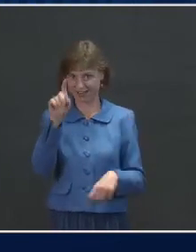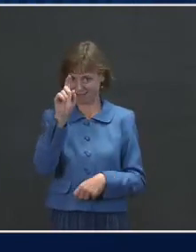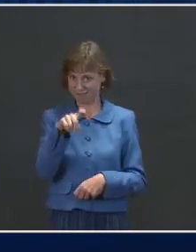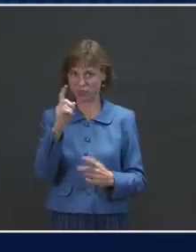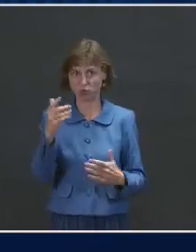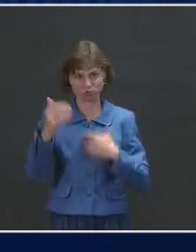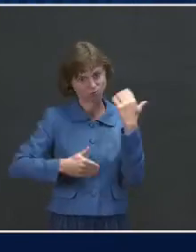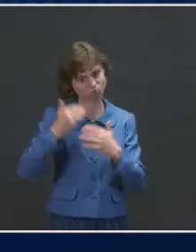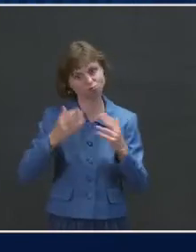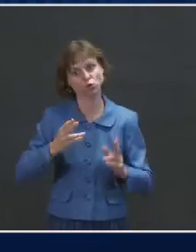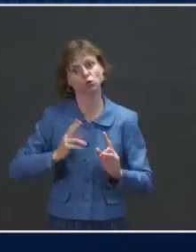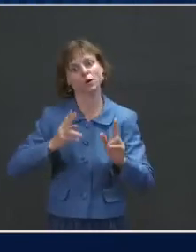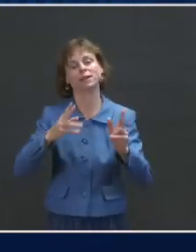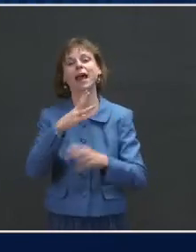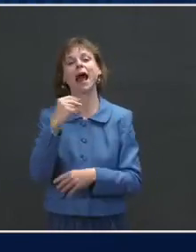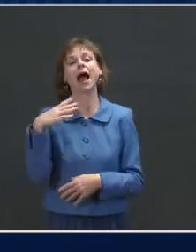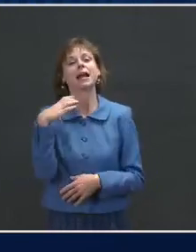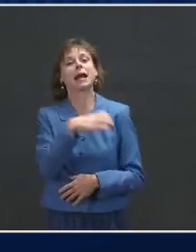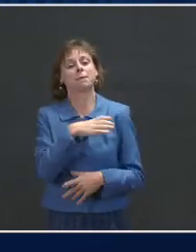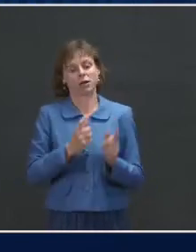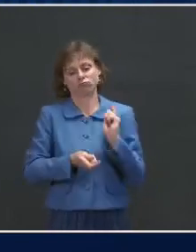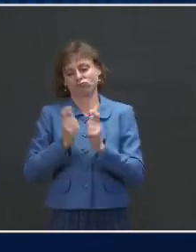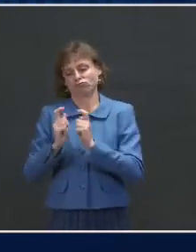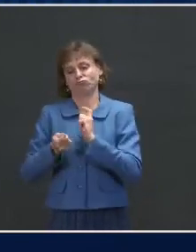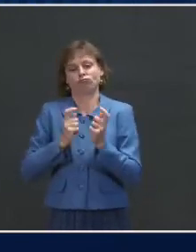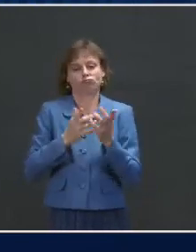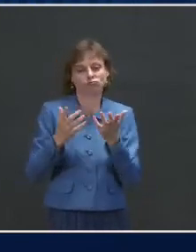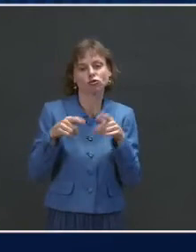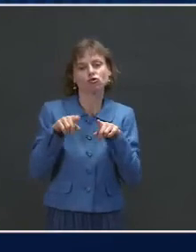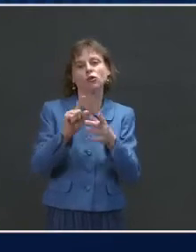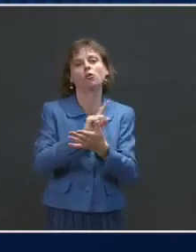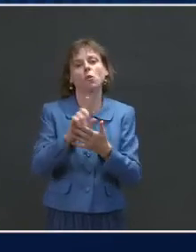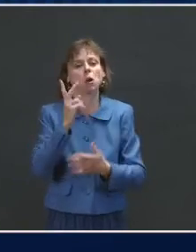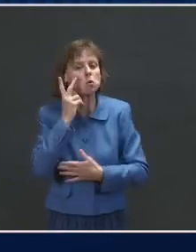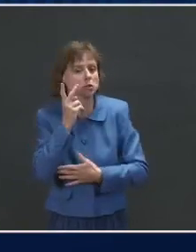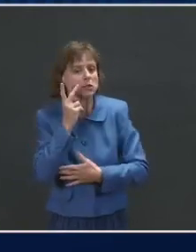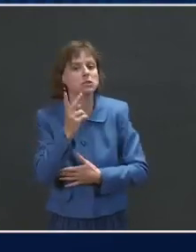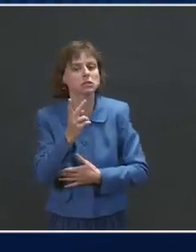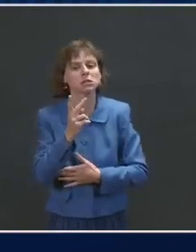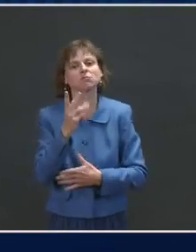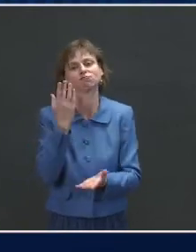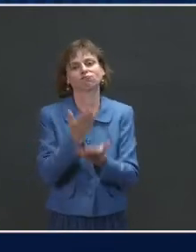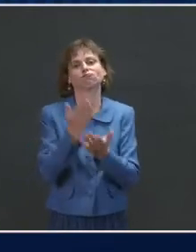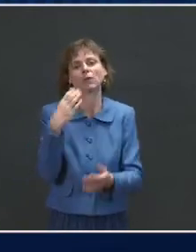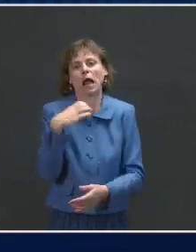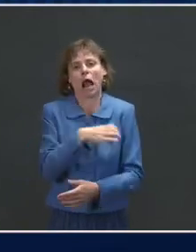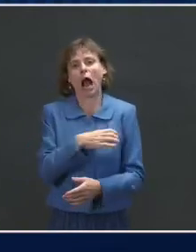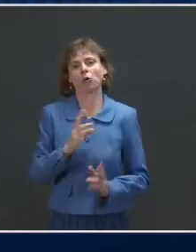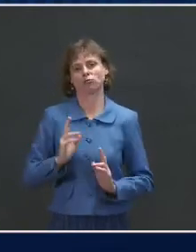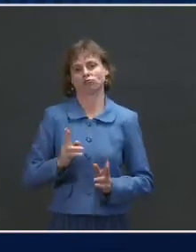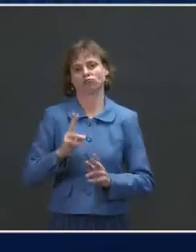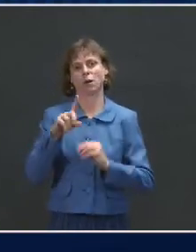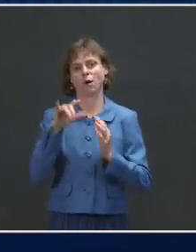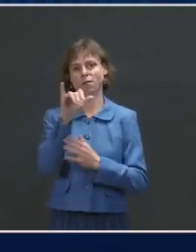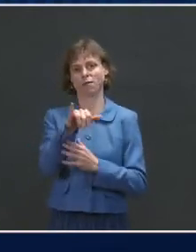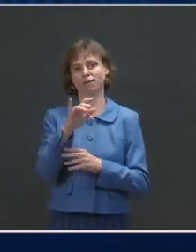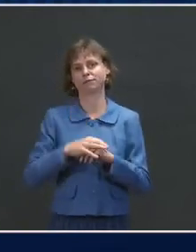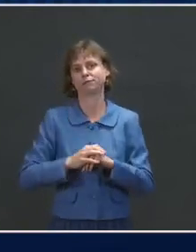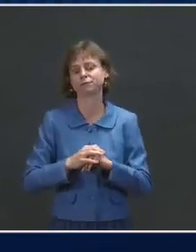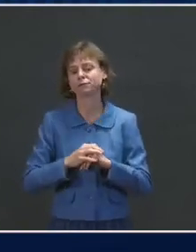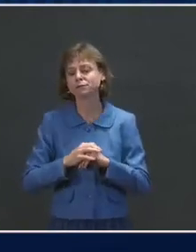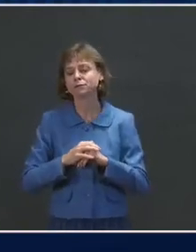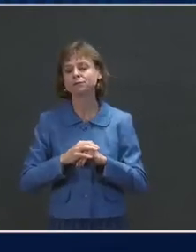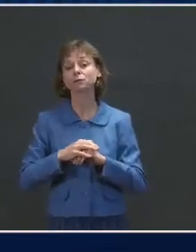markups we'll see throughout the week are evidence of Congress acting on that expeditiously. Our expectation is that this week's House markups will